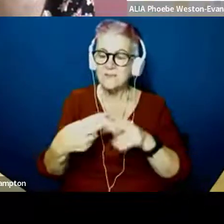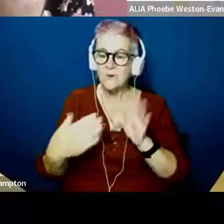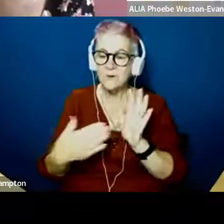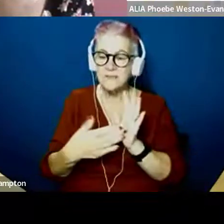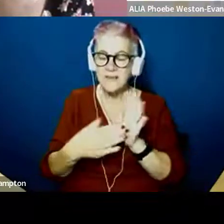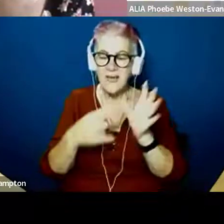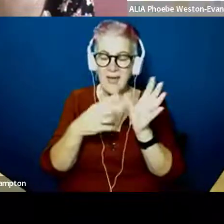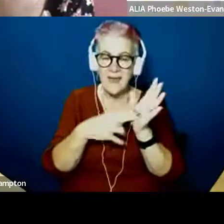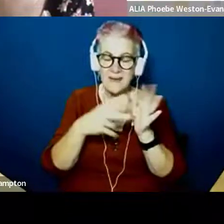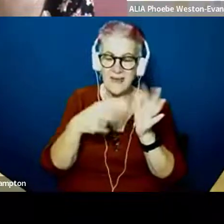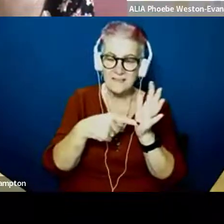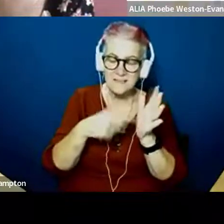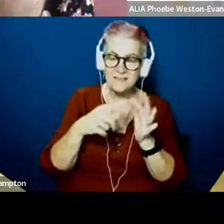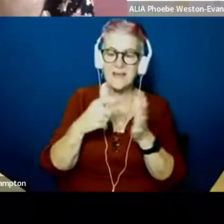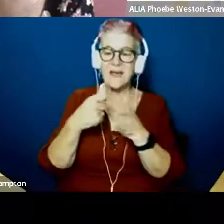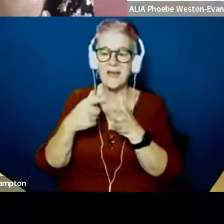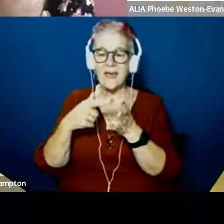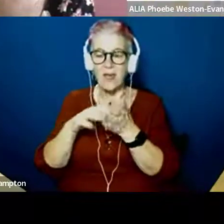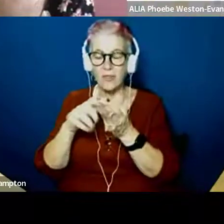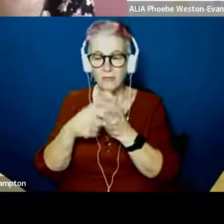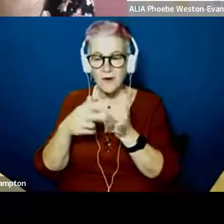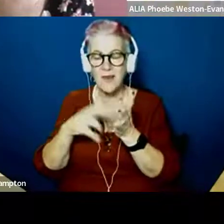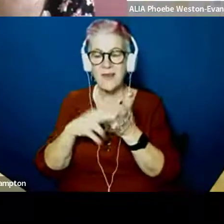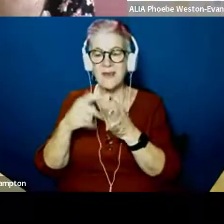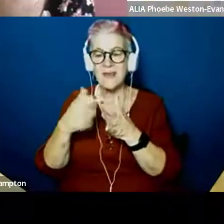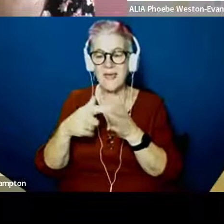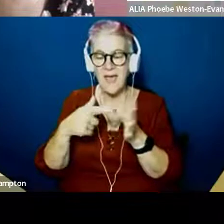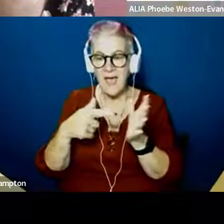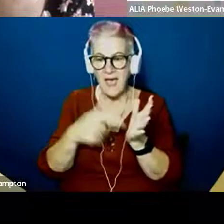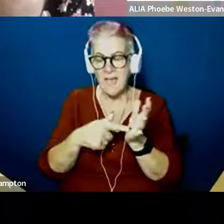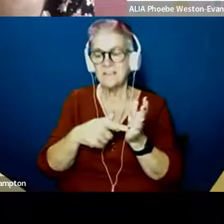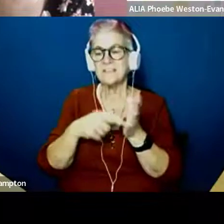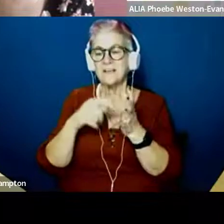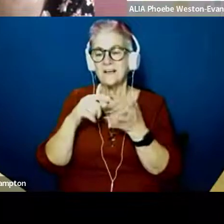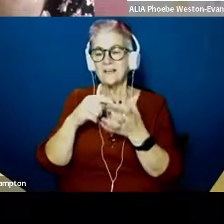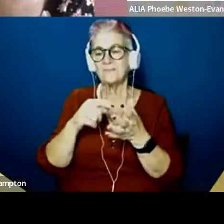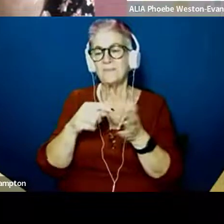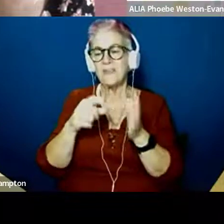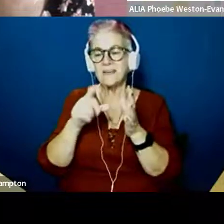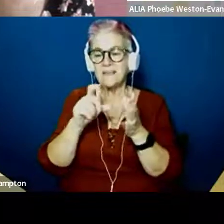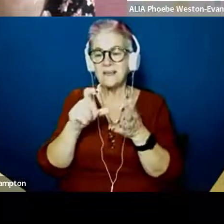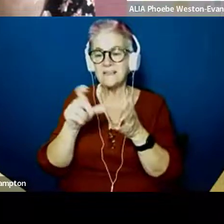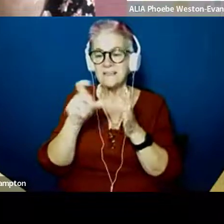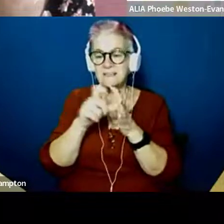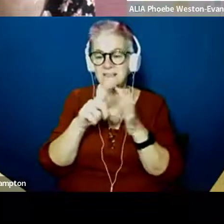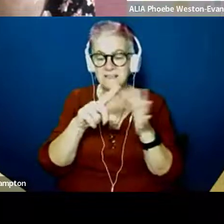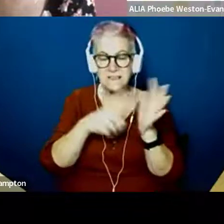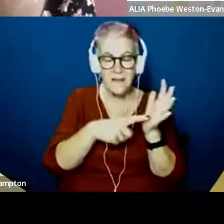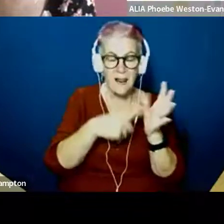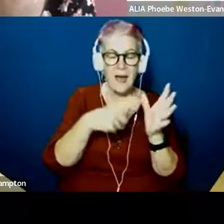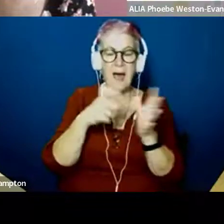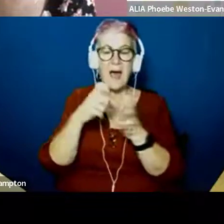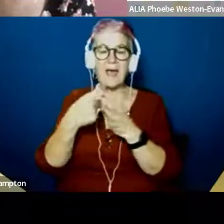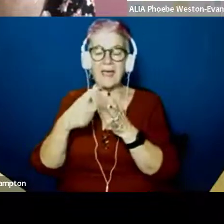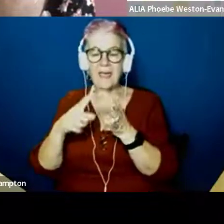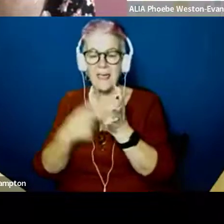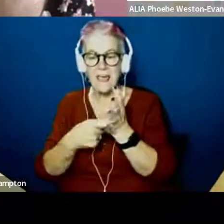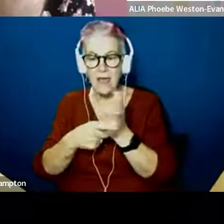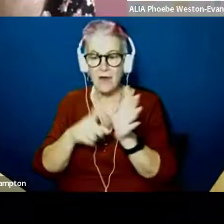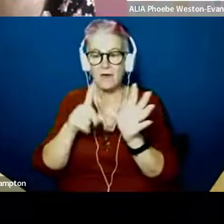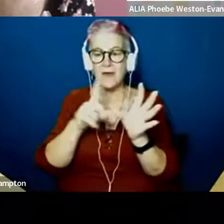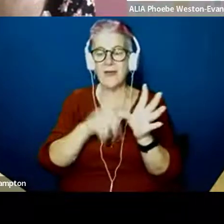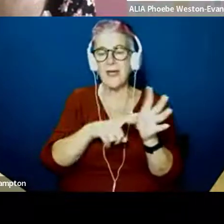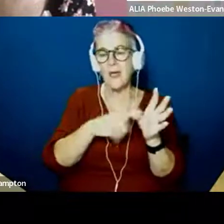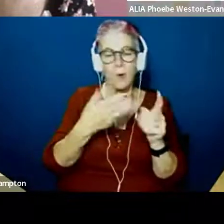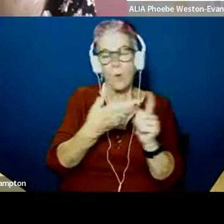Annette and Kathryn and Kat and Cheryl and Genevieve and Della and Kerry for interpreting,